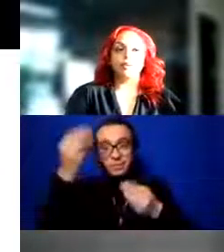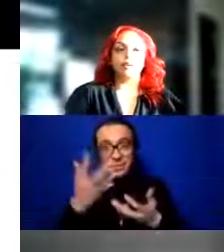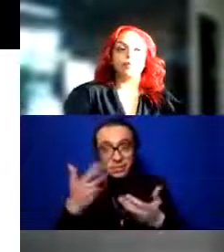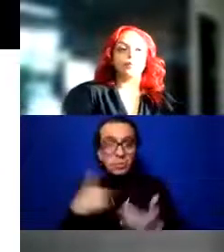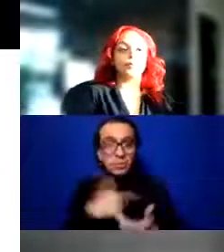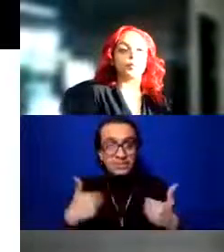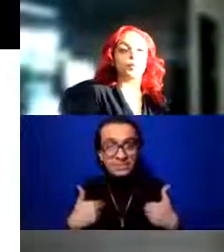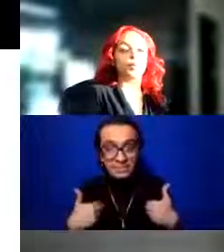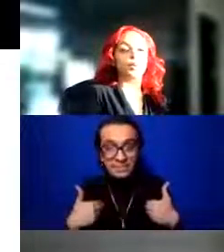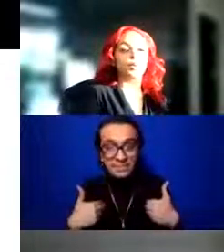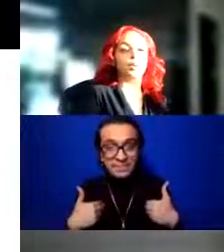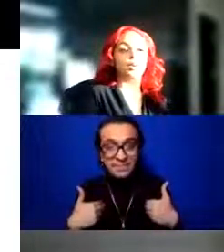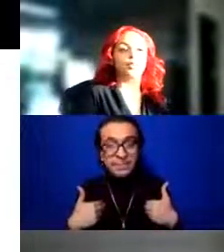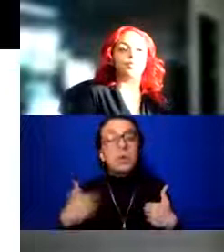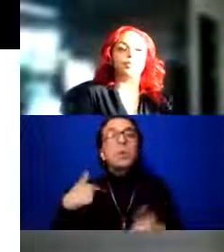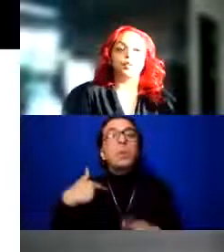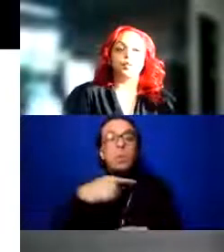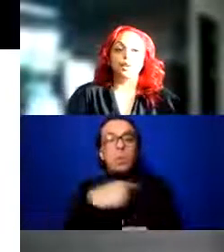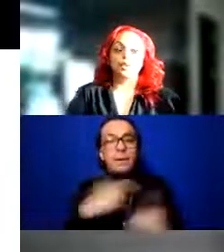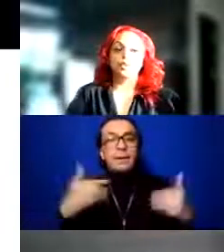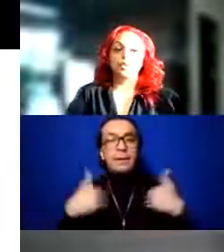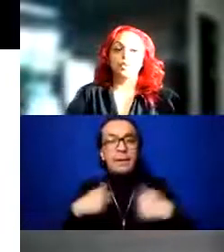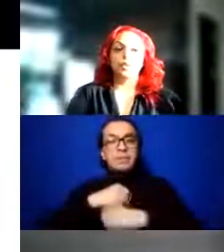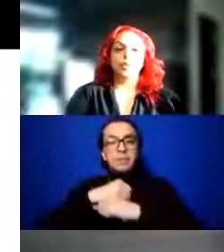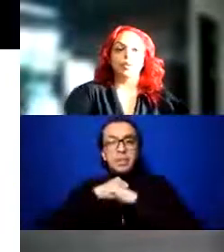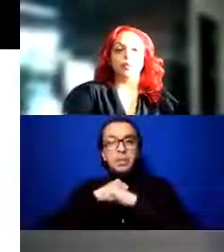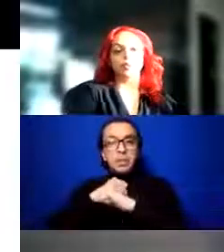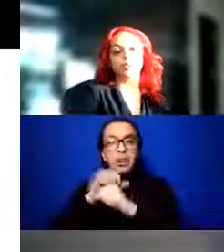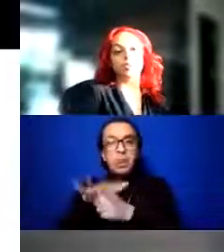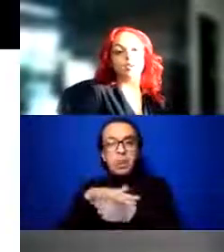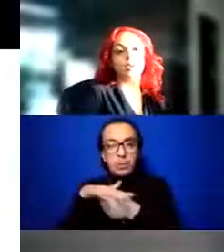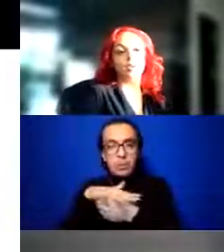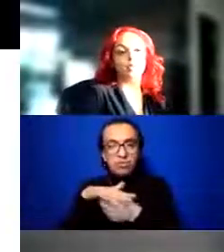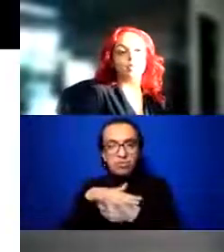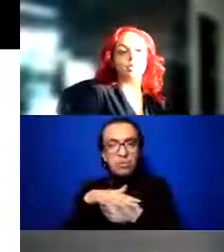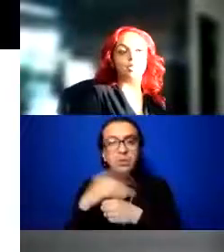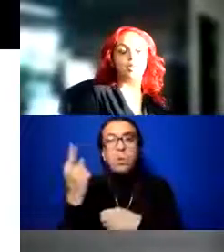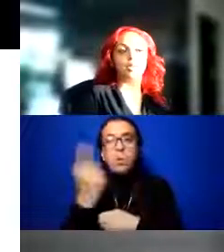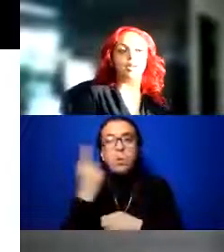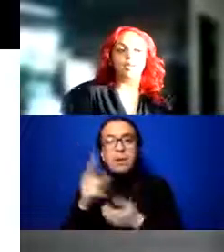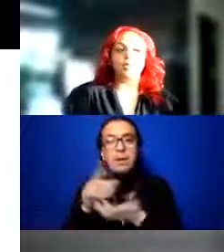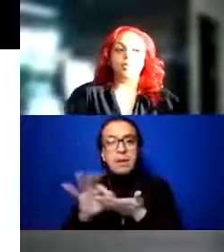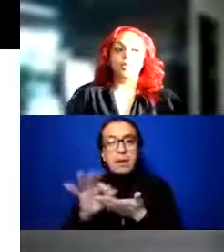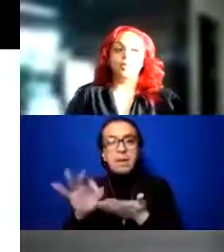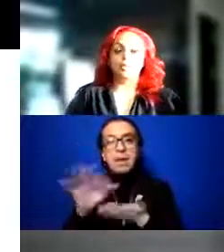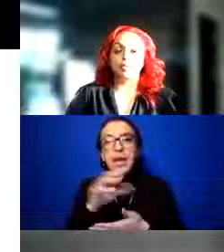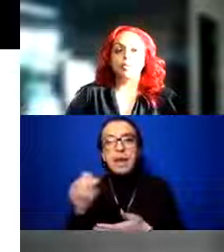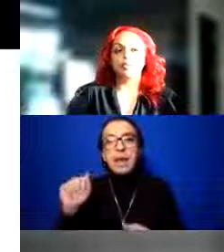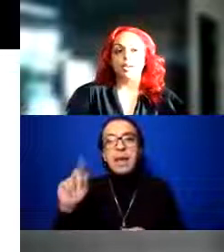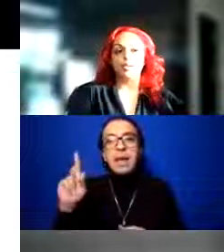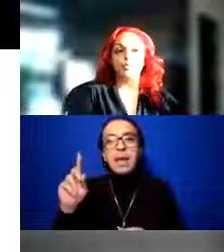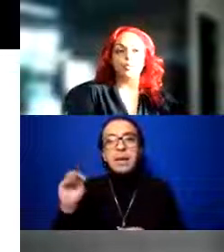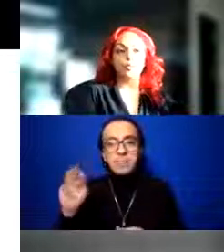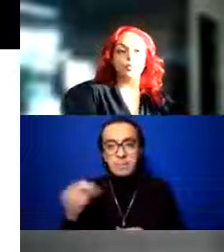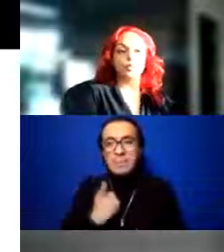receive, we have a secure location where only accounting and myself